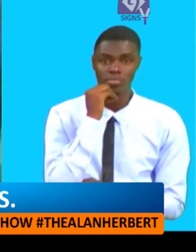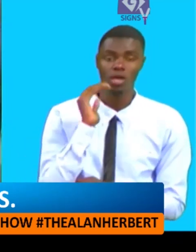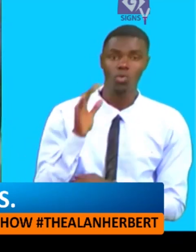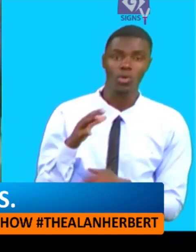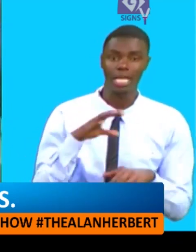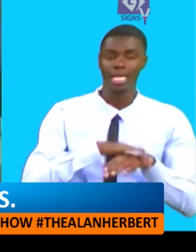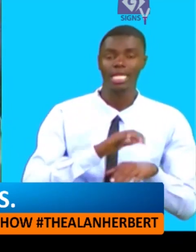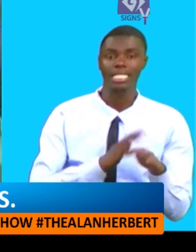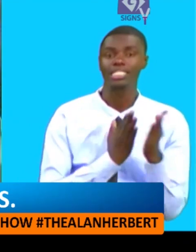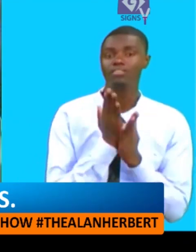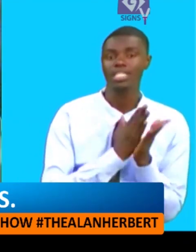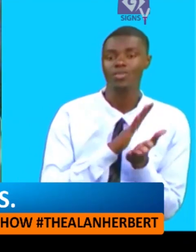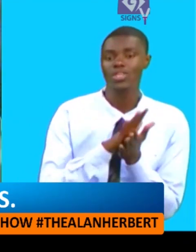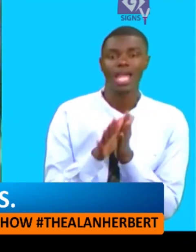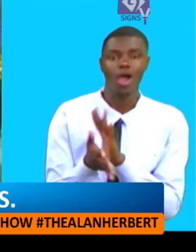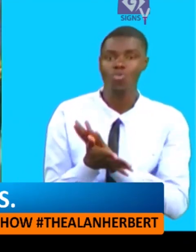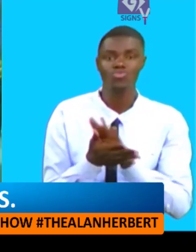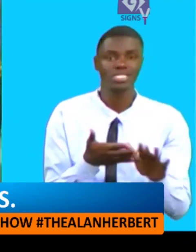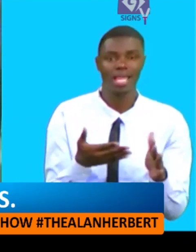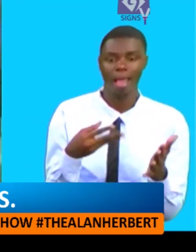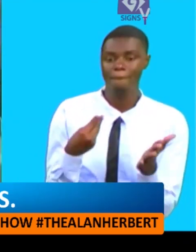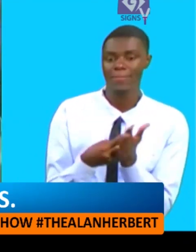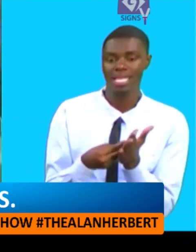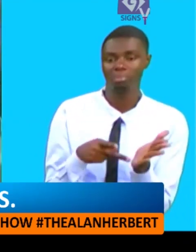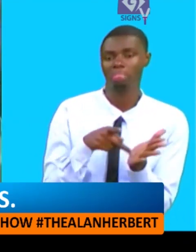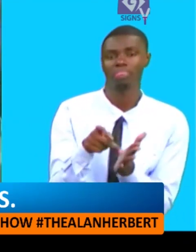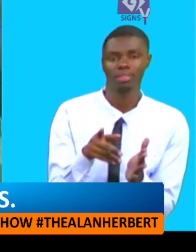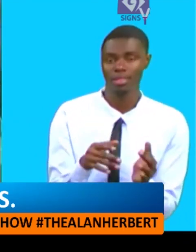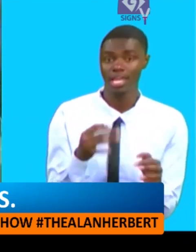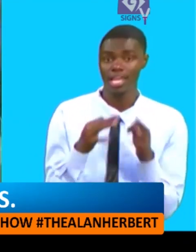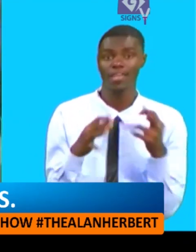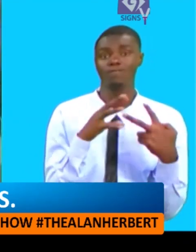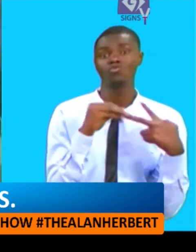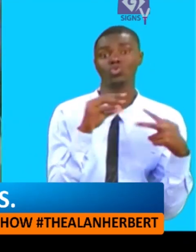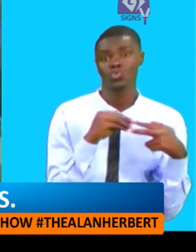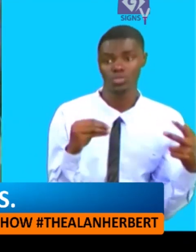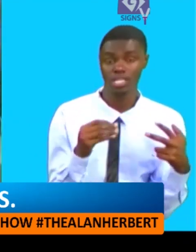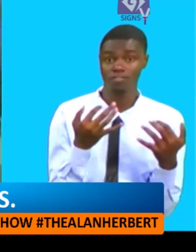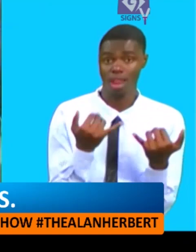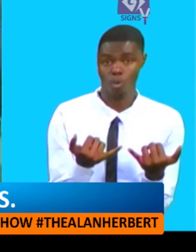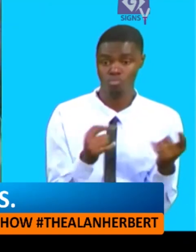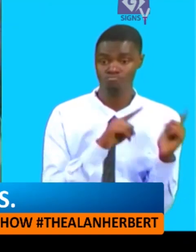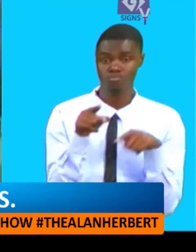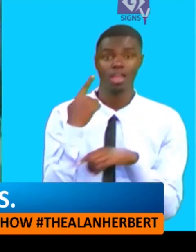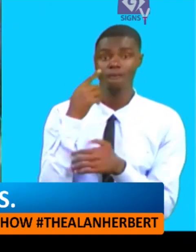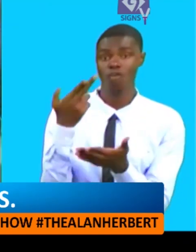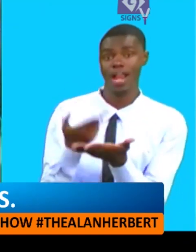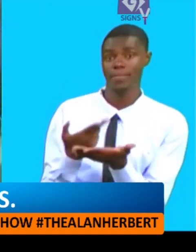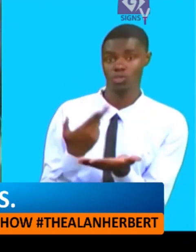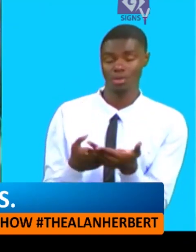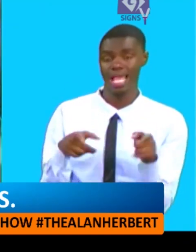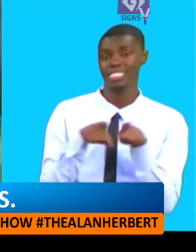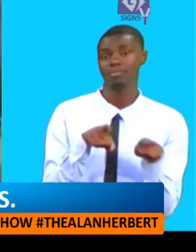outpatient services without any co-payment. And then if you choose it as, if now you go there for admission, the